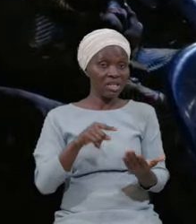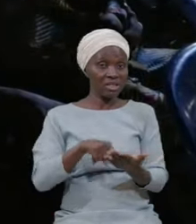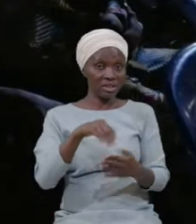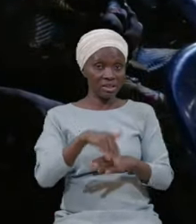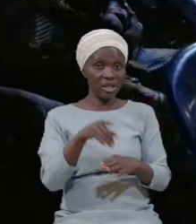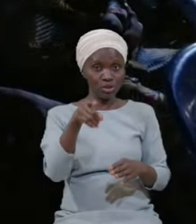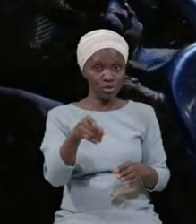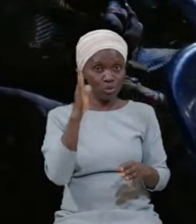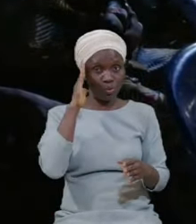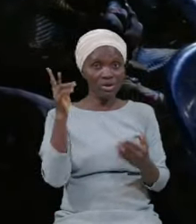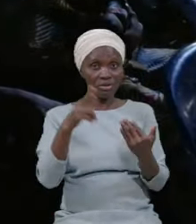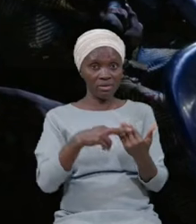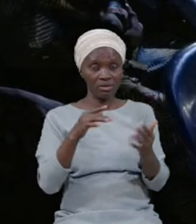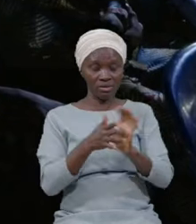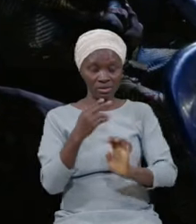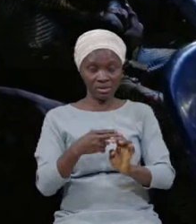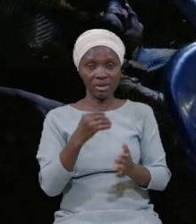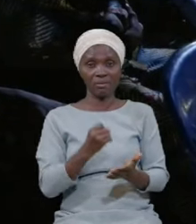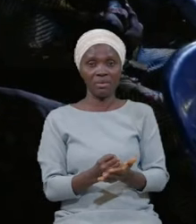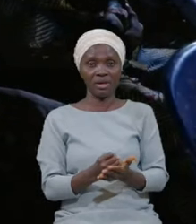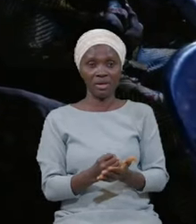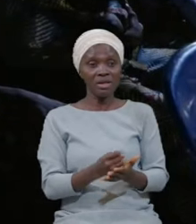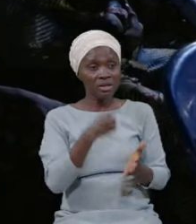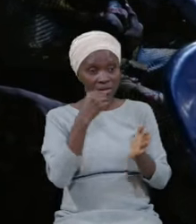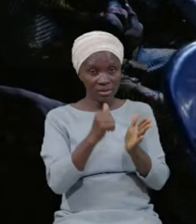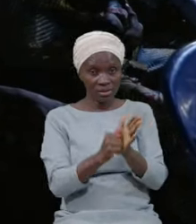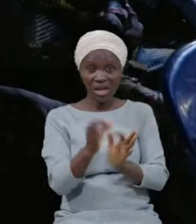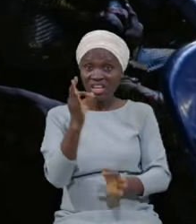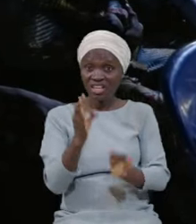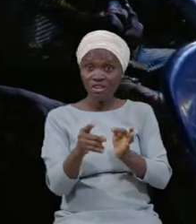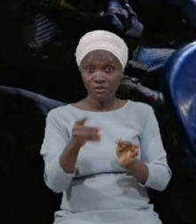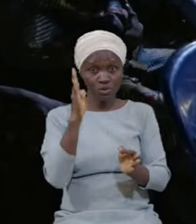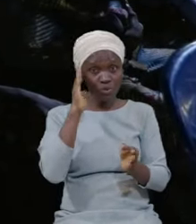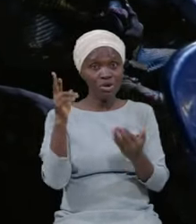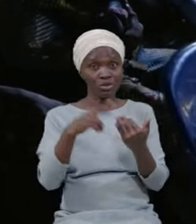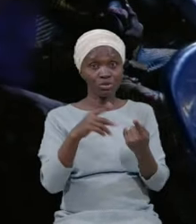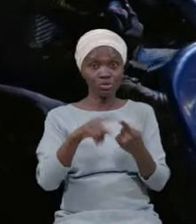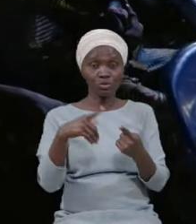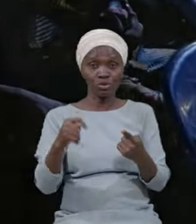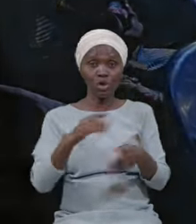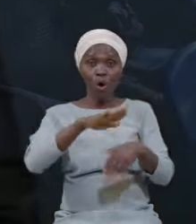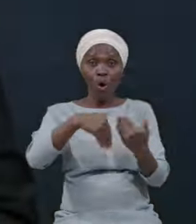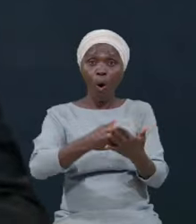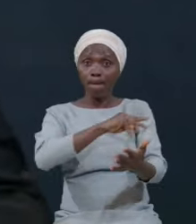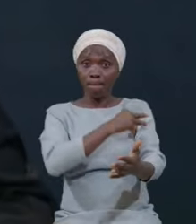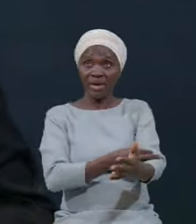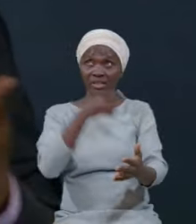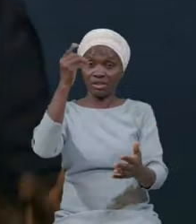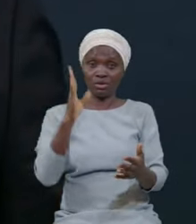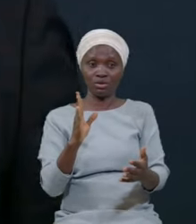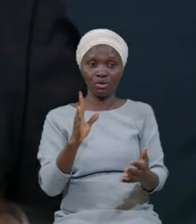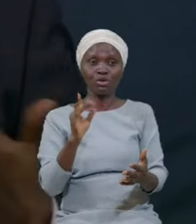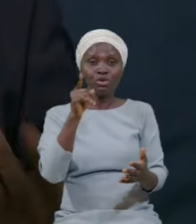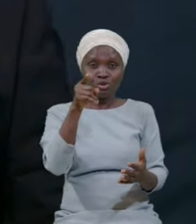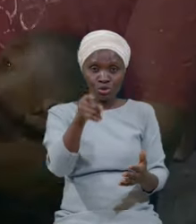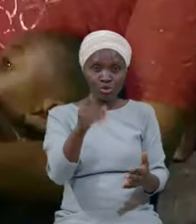thou return to the Almighty, thou shalt be built up. The Lord will build your